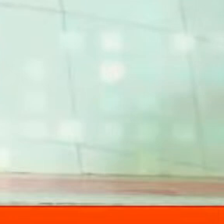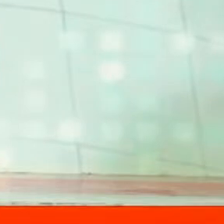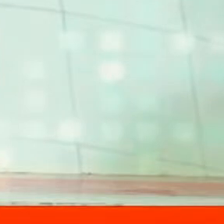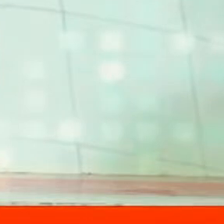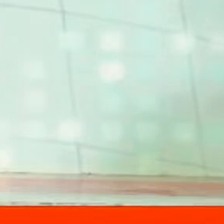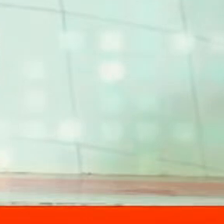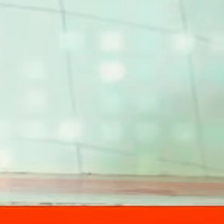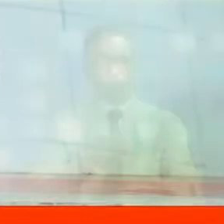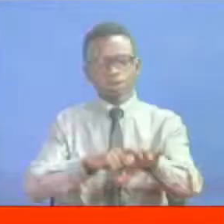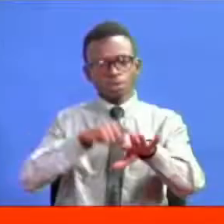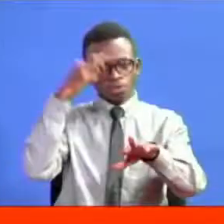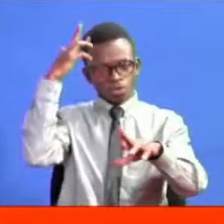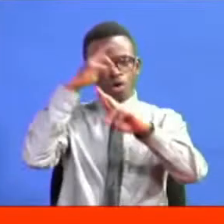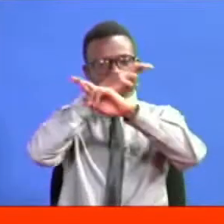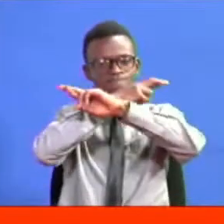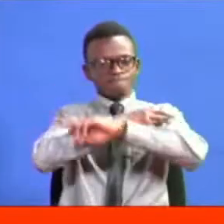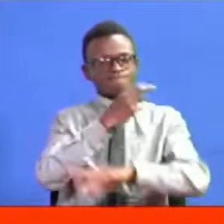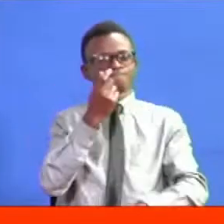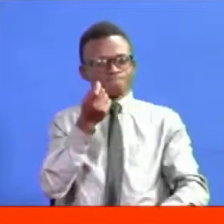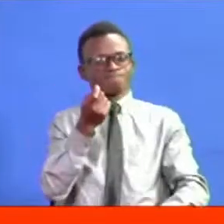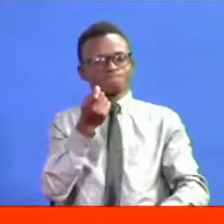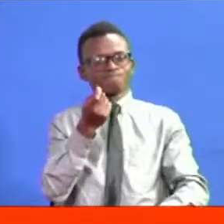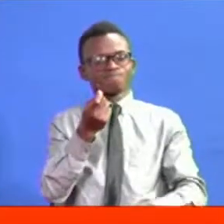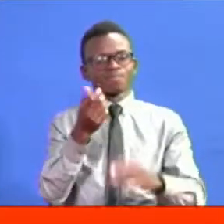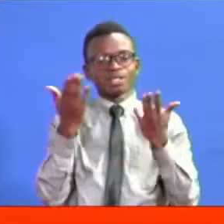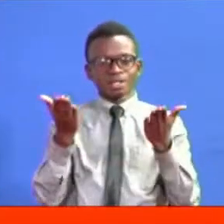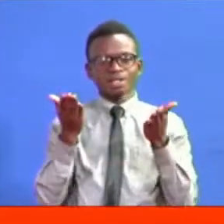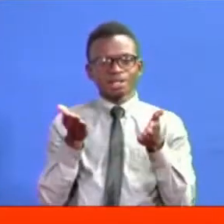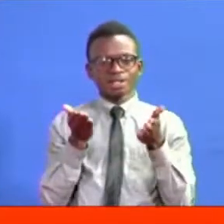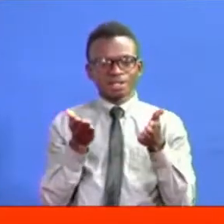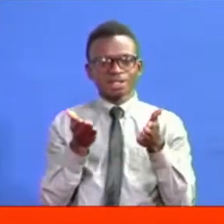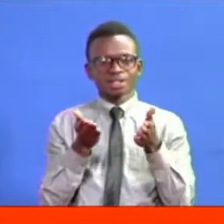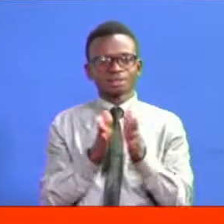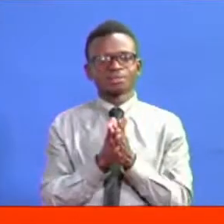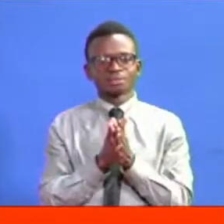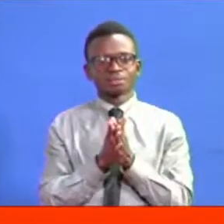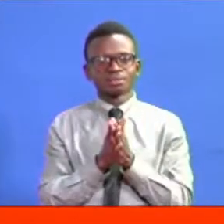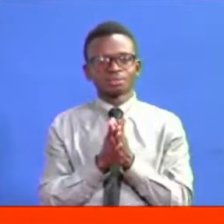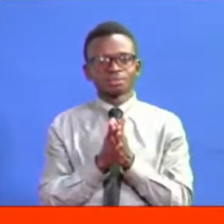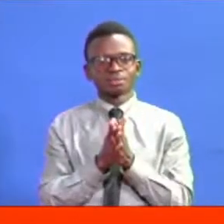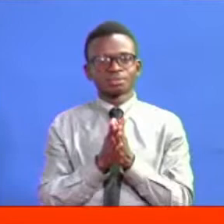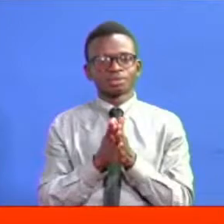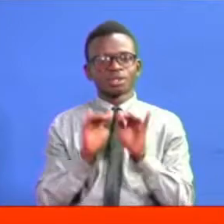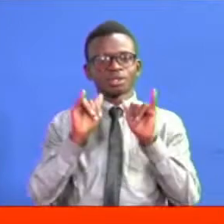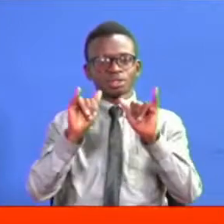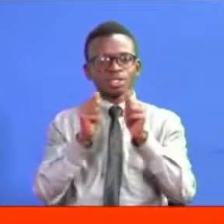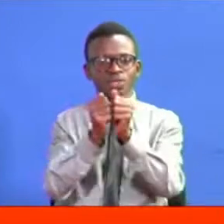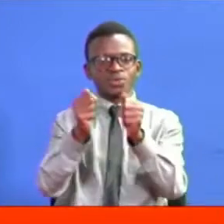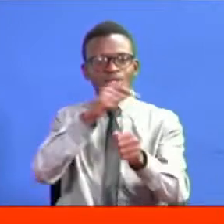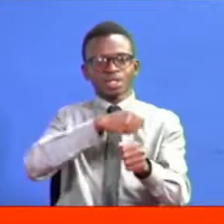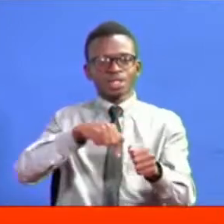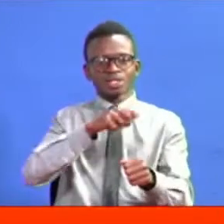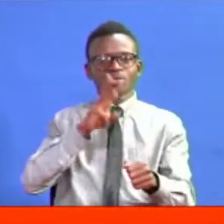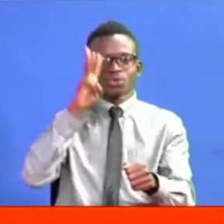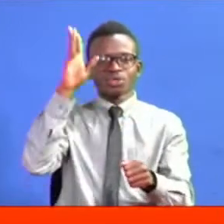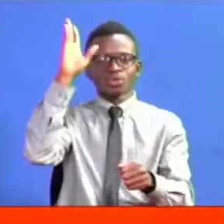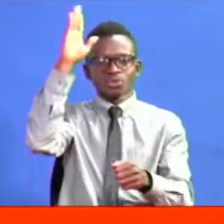It is the time to take our first short break right here on KUTV Primetime News. Stay tuned, we'll be right back.